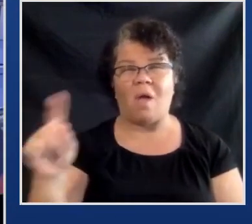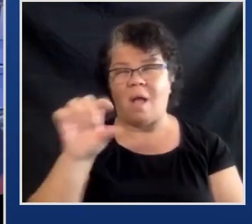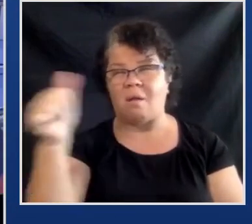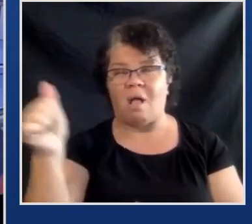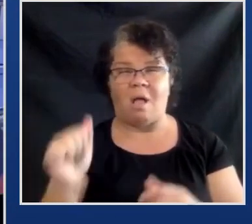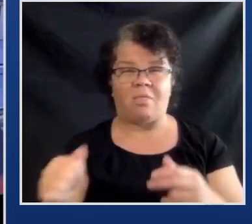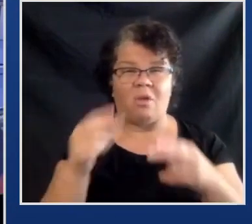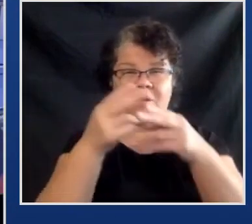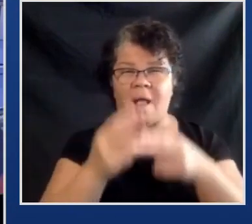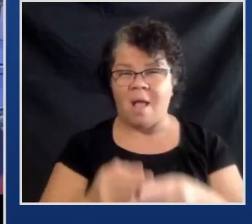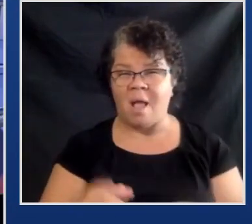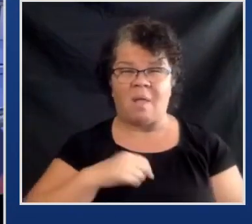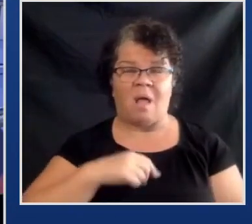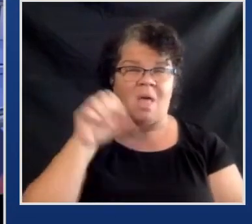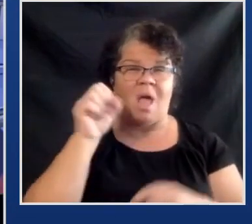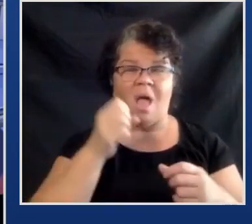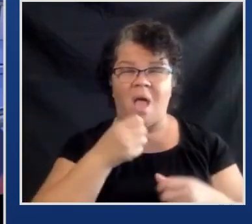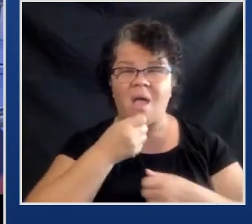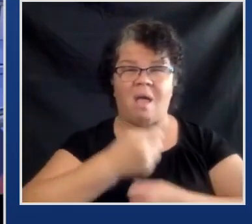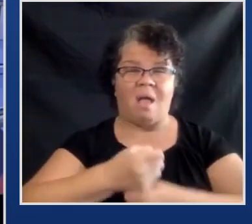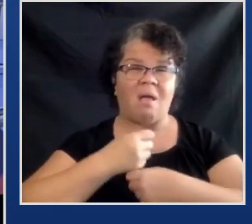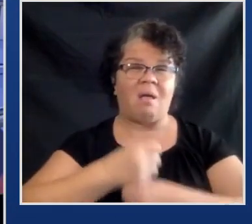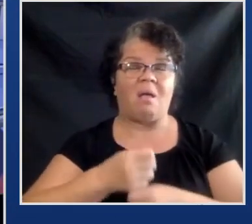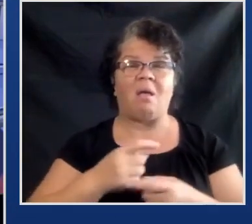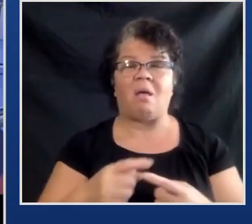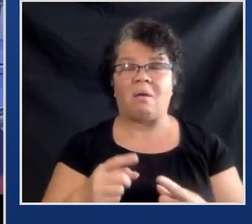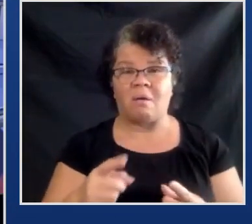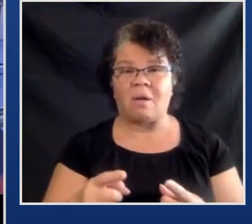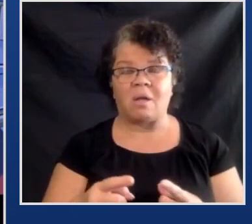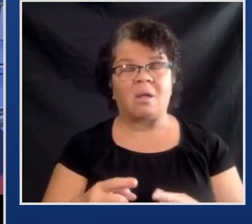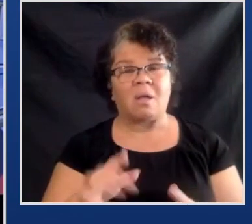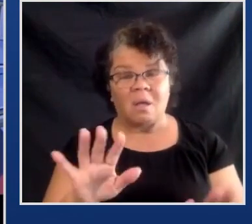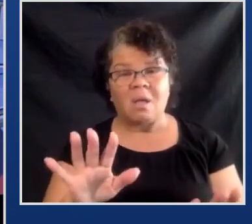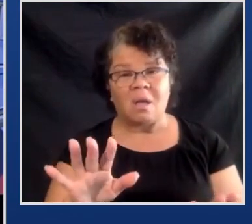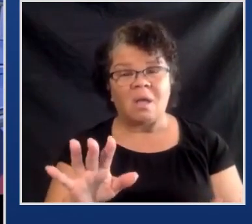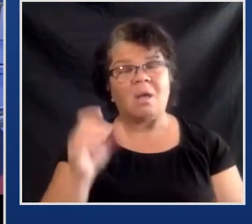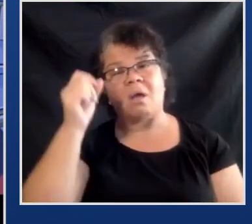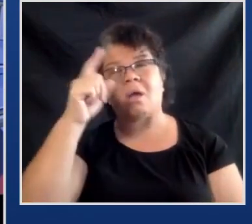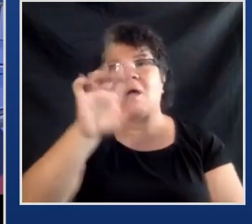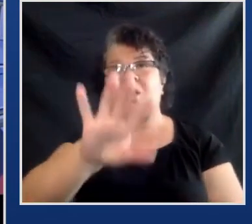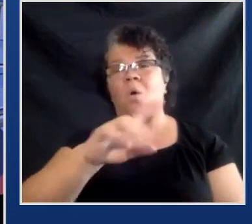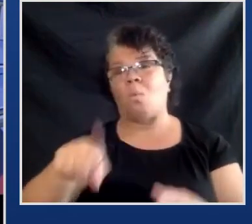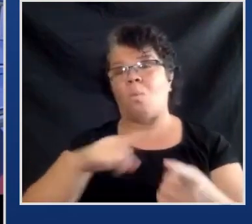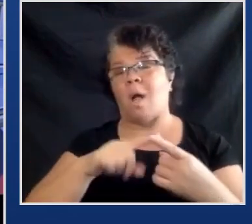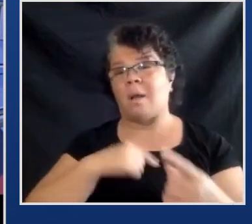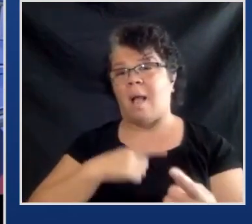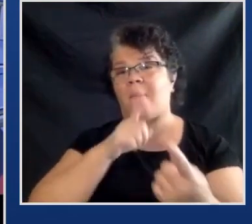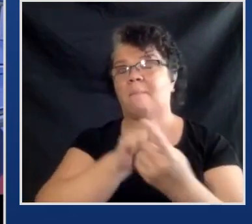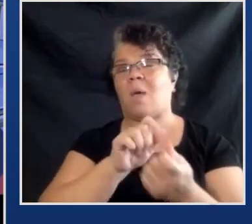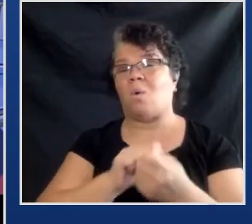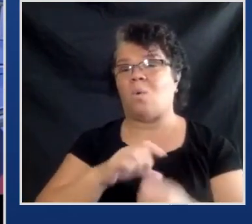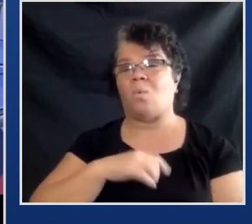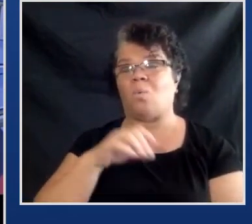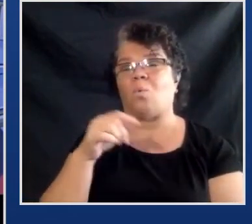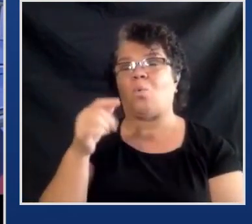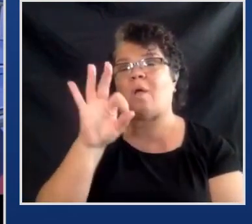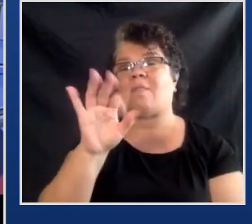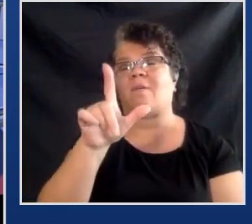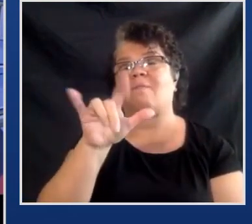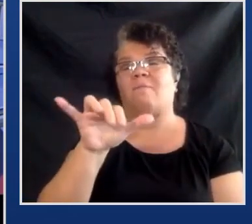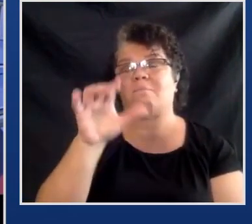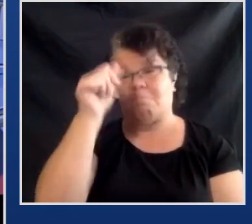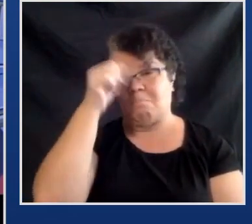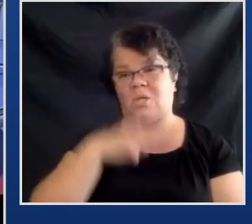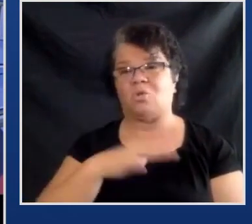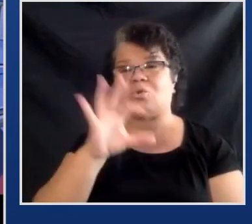met with Floyd's little girl. I think she's 6 years old. I knelt down to say